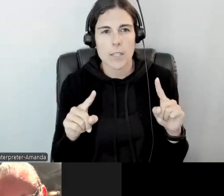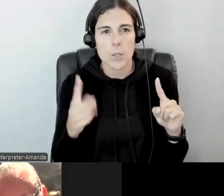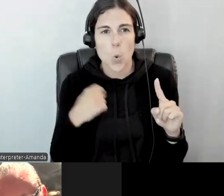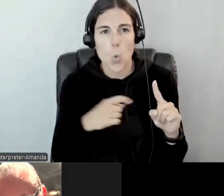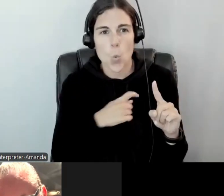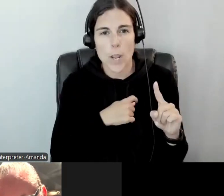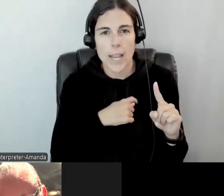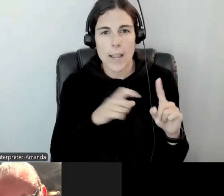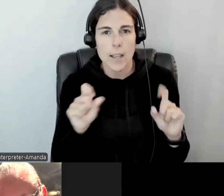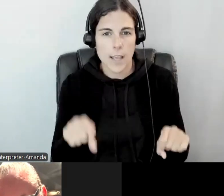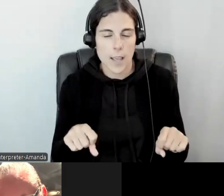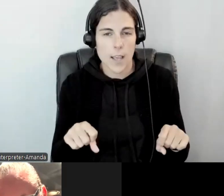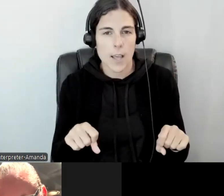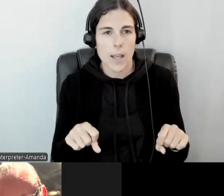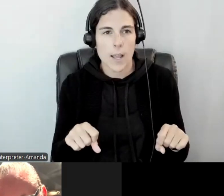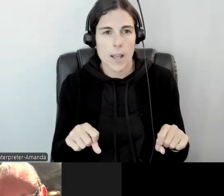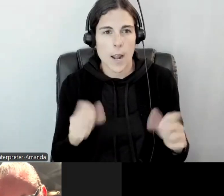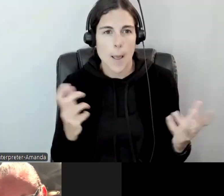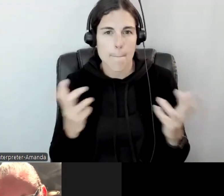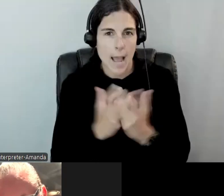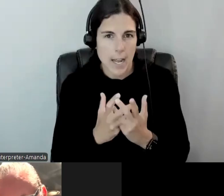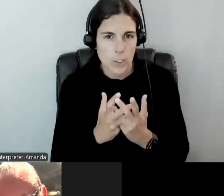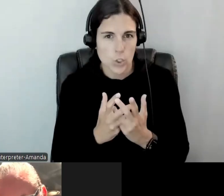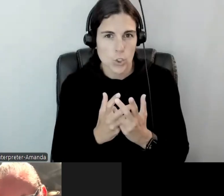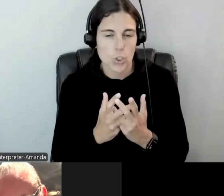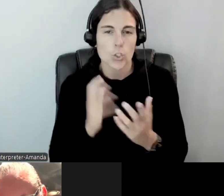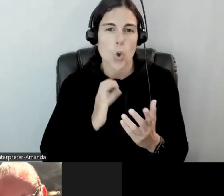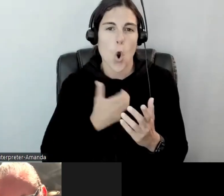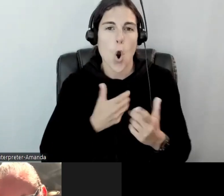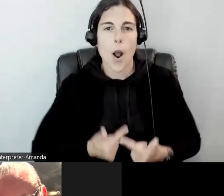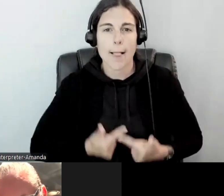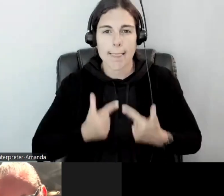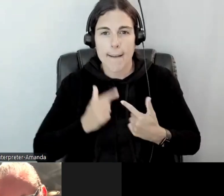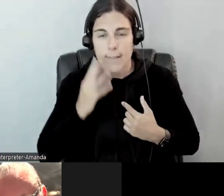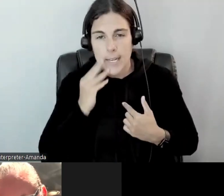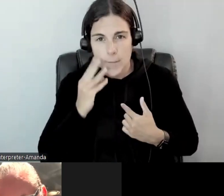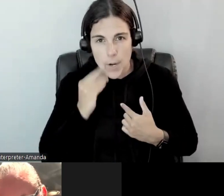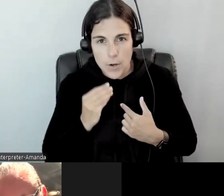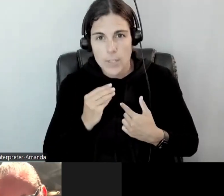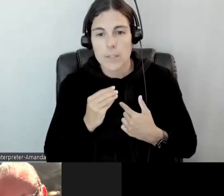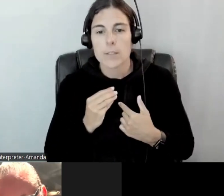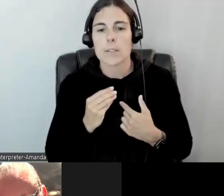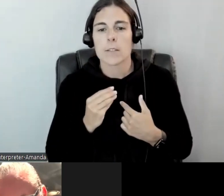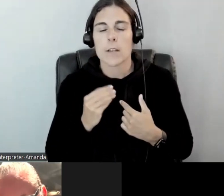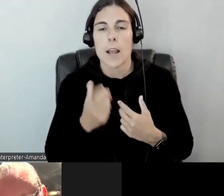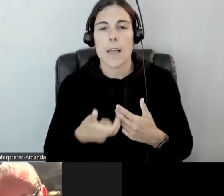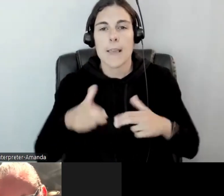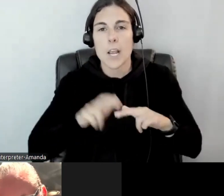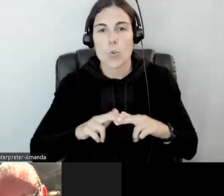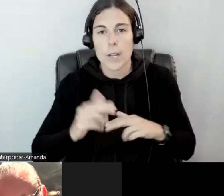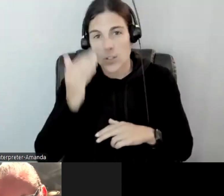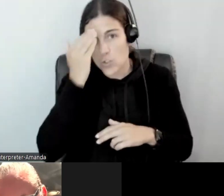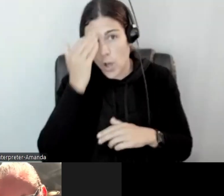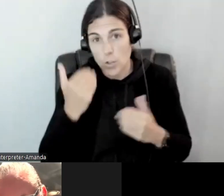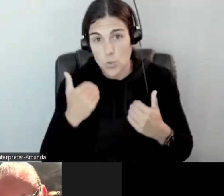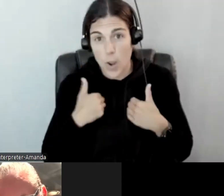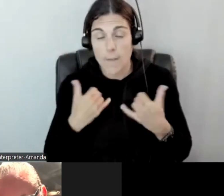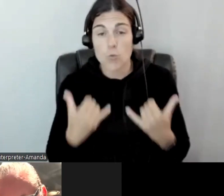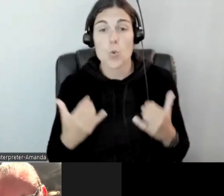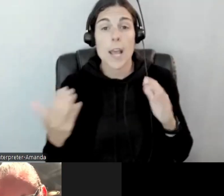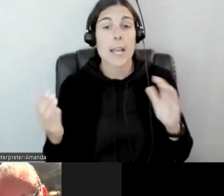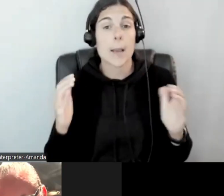get to match that up against our lived experience and the increased knowledge that we have today compared